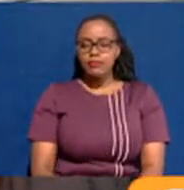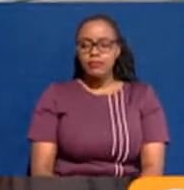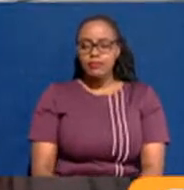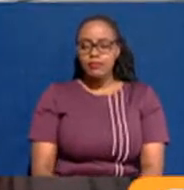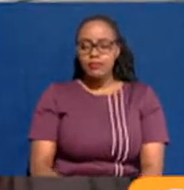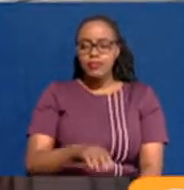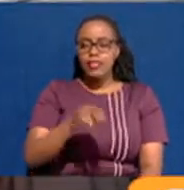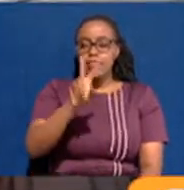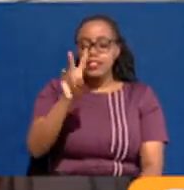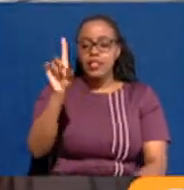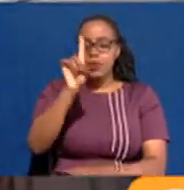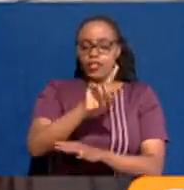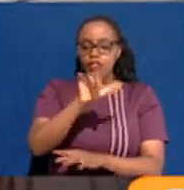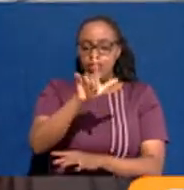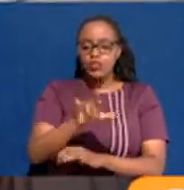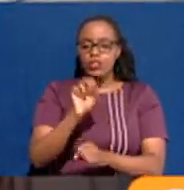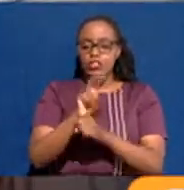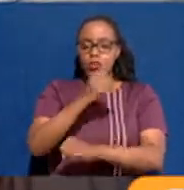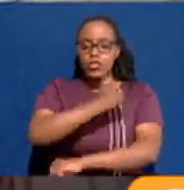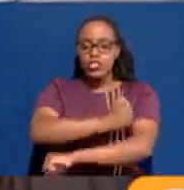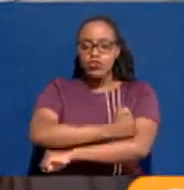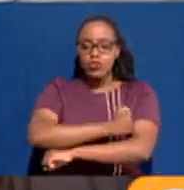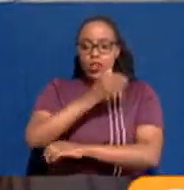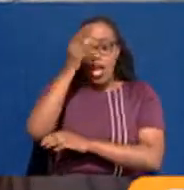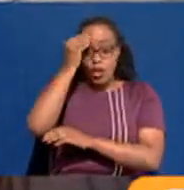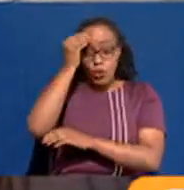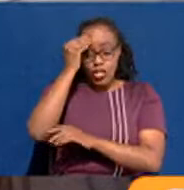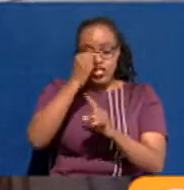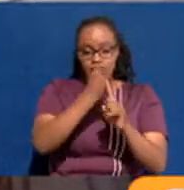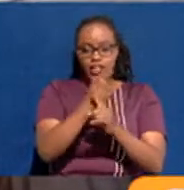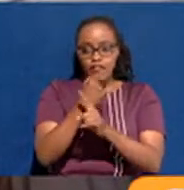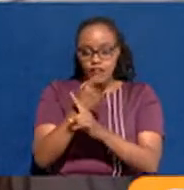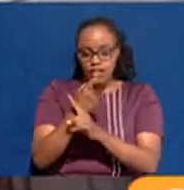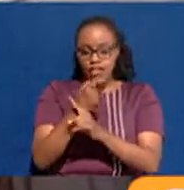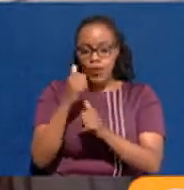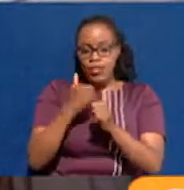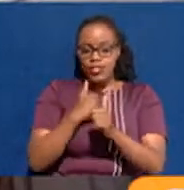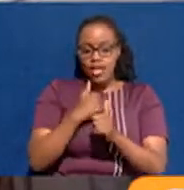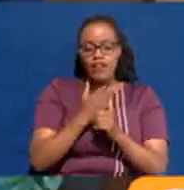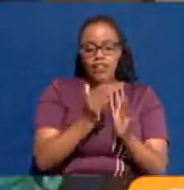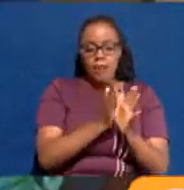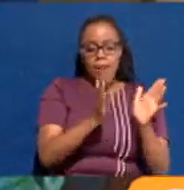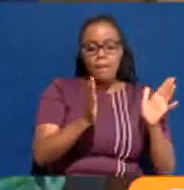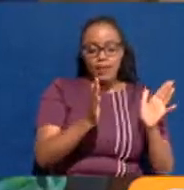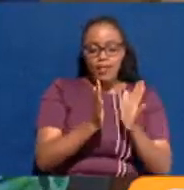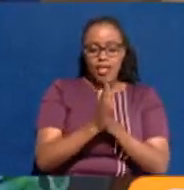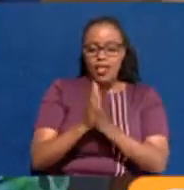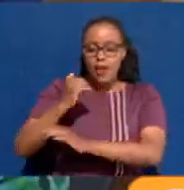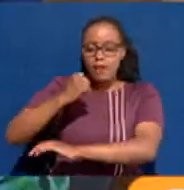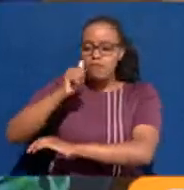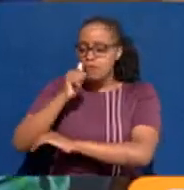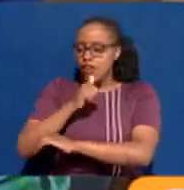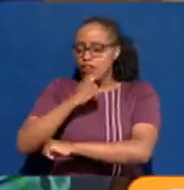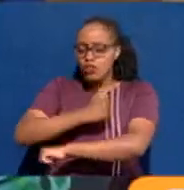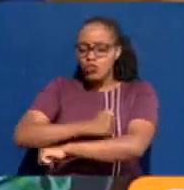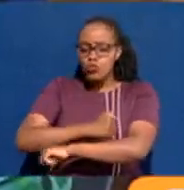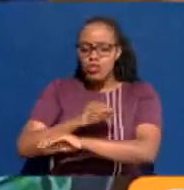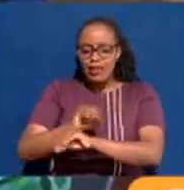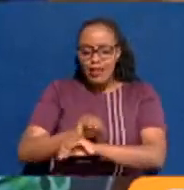On the second day of the junior secondary school education, and the difference between children learning in public and private schools is